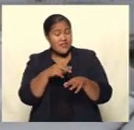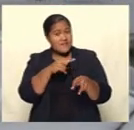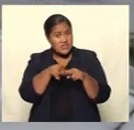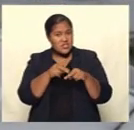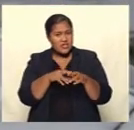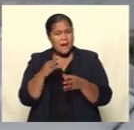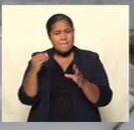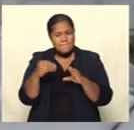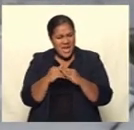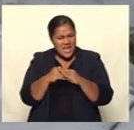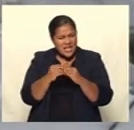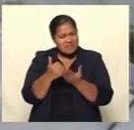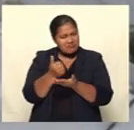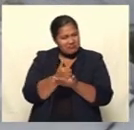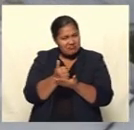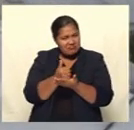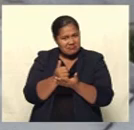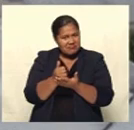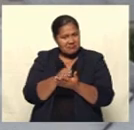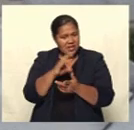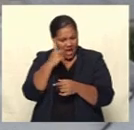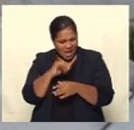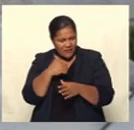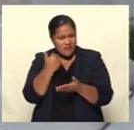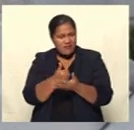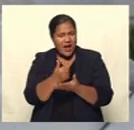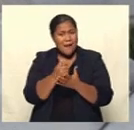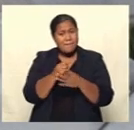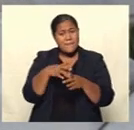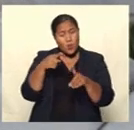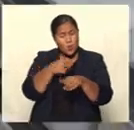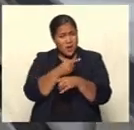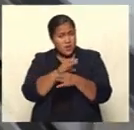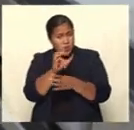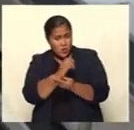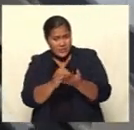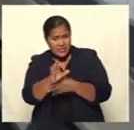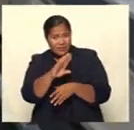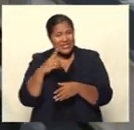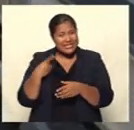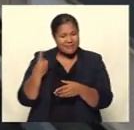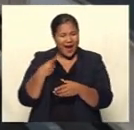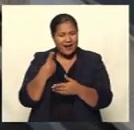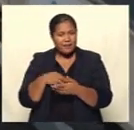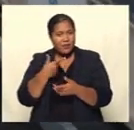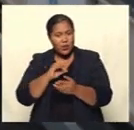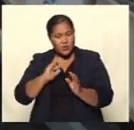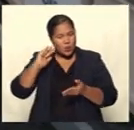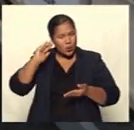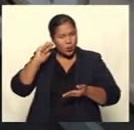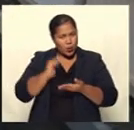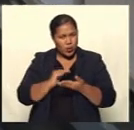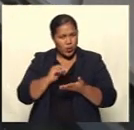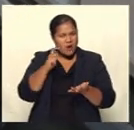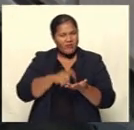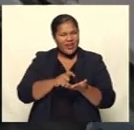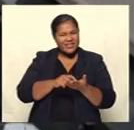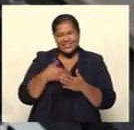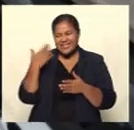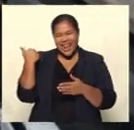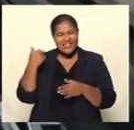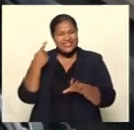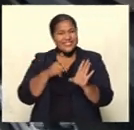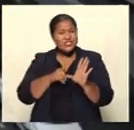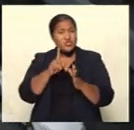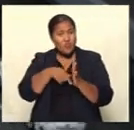sector activity confirms weak consumer and business demand with a consistent drop in credit since July last year.